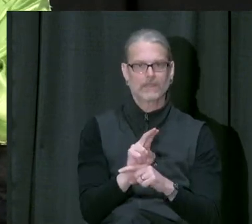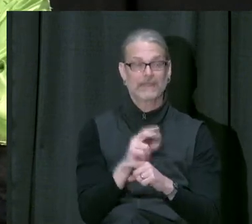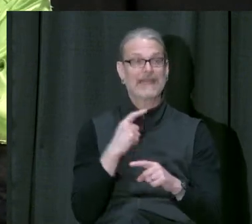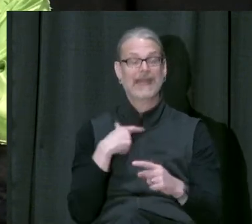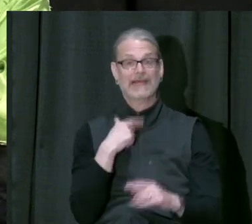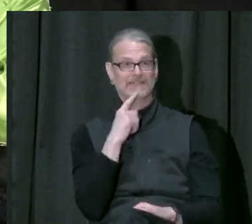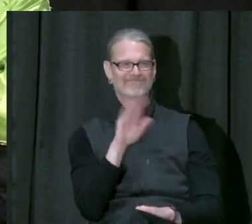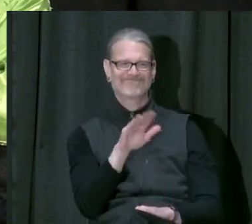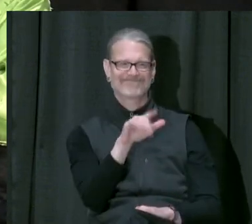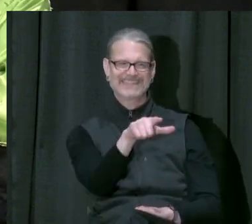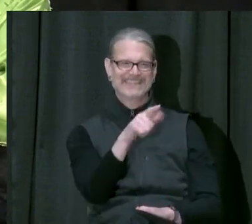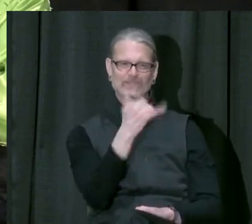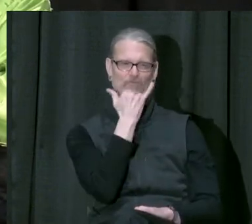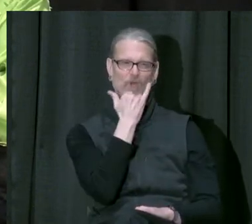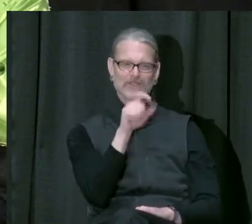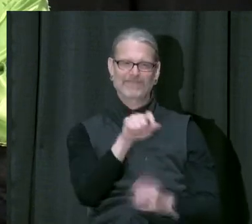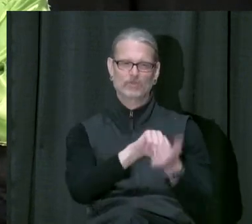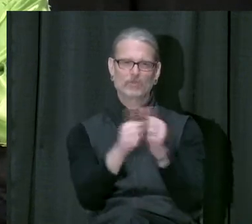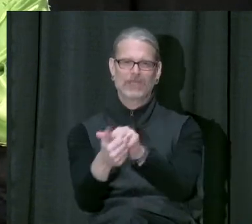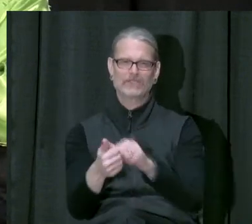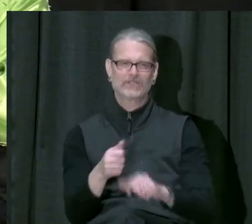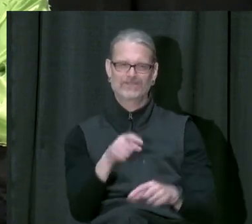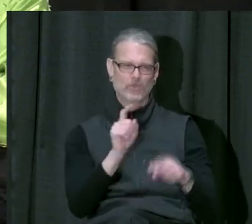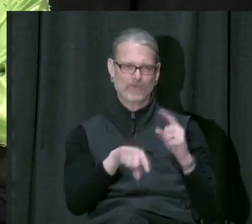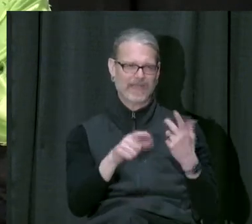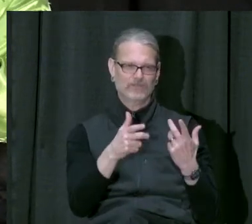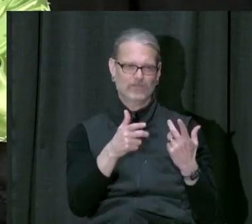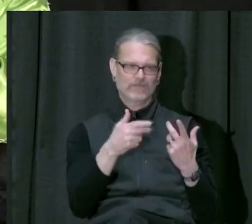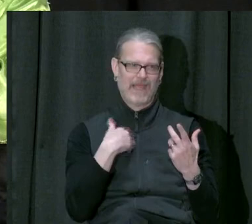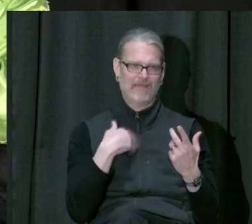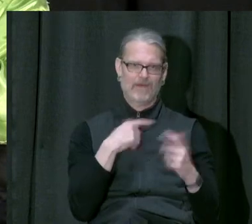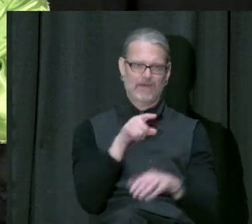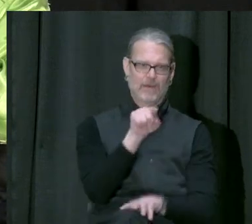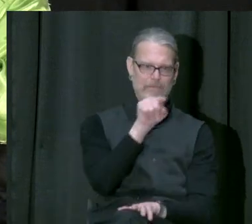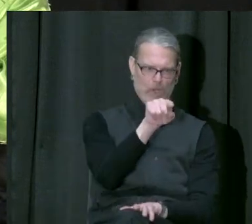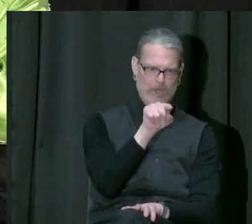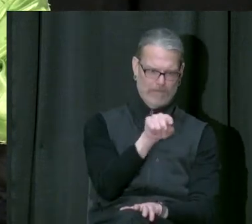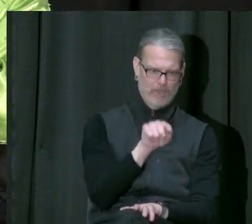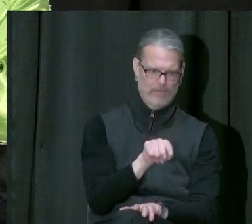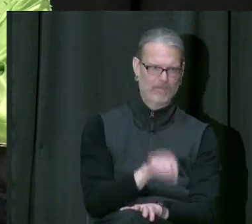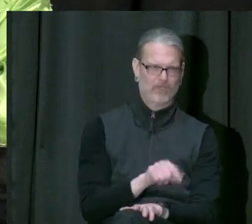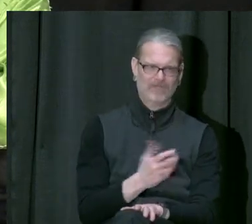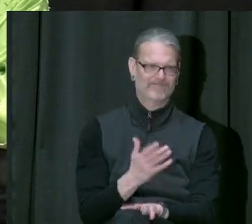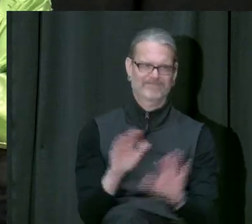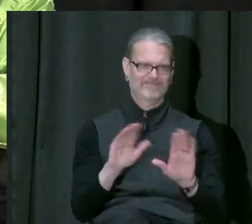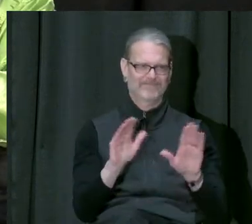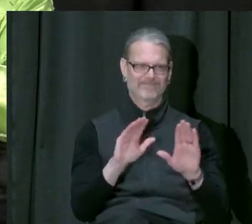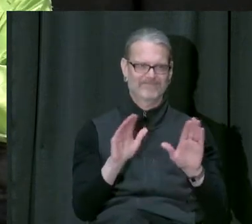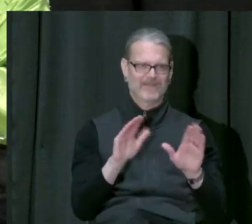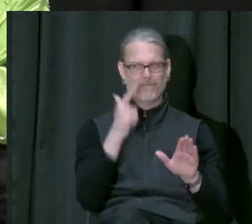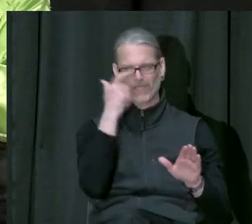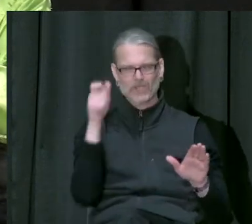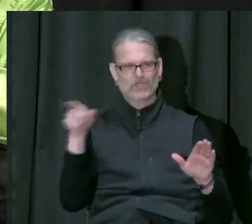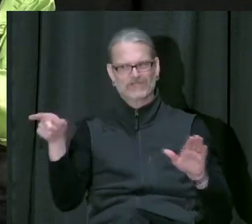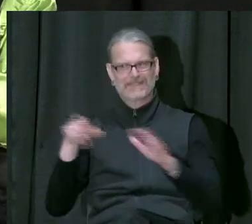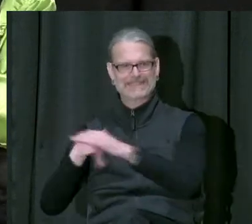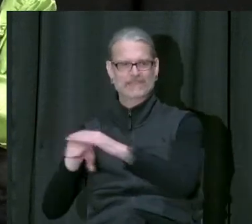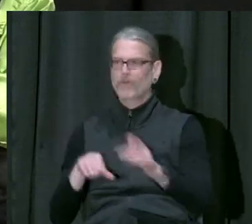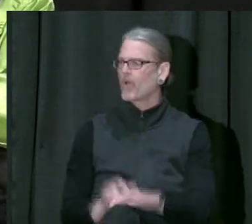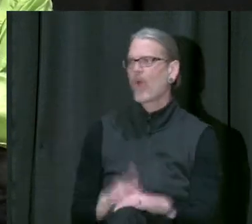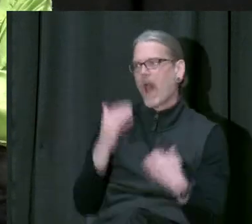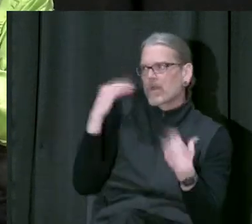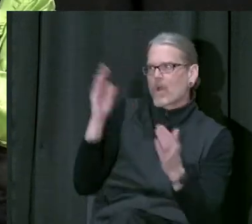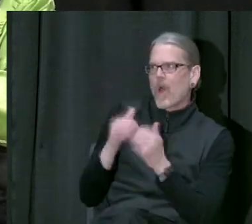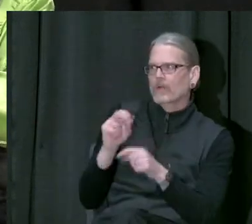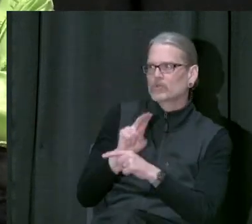hey, you need to change what you're doing and you can't just make a manual bullet and structure it because, well, I don't know how to use the indent